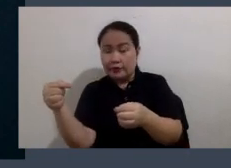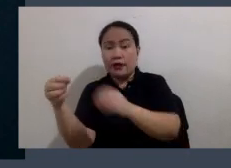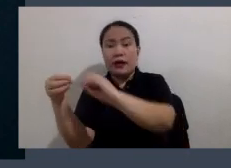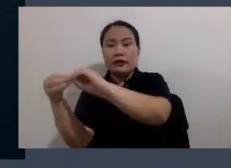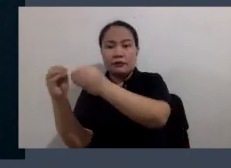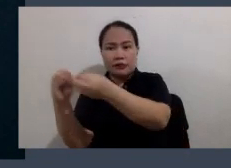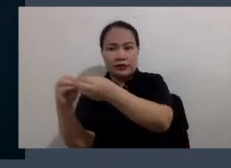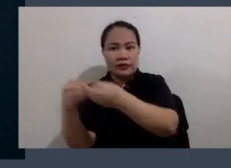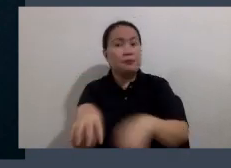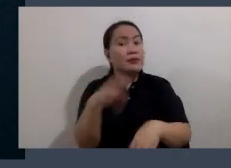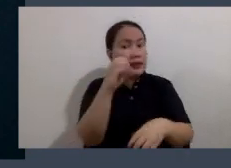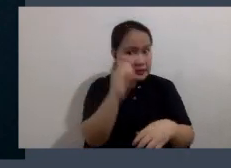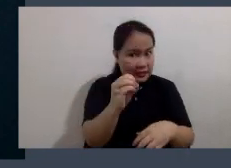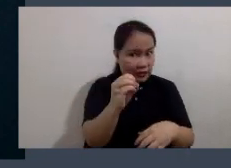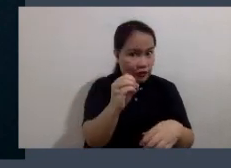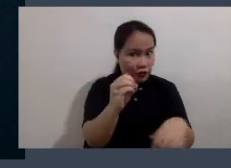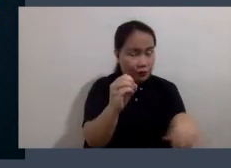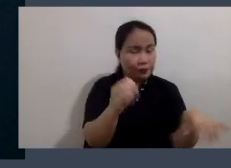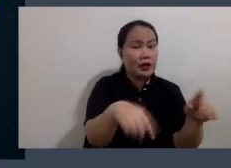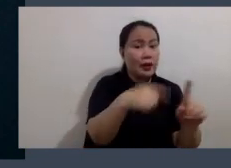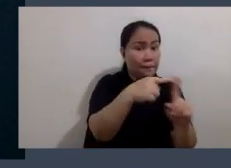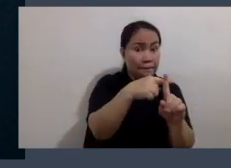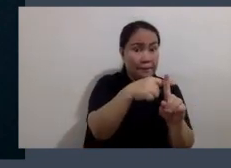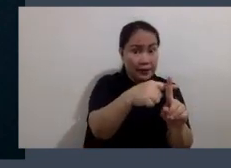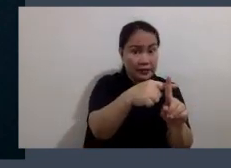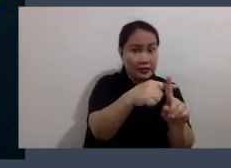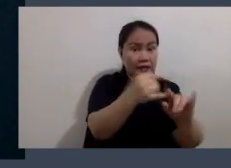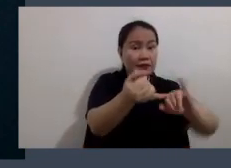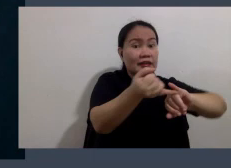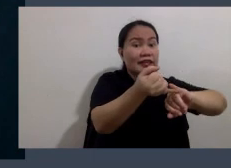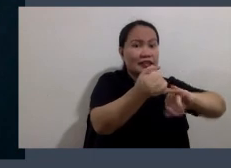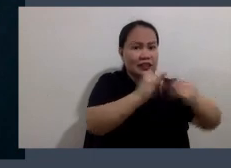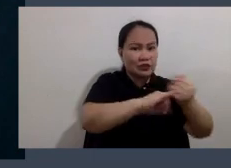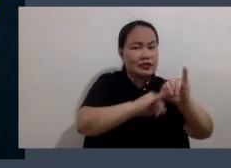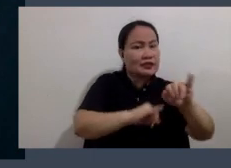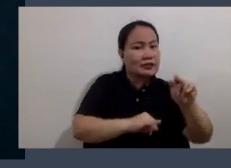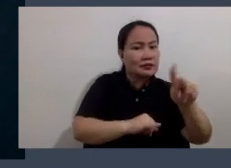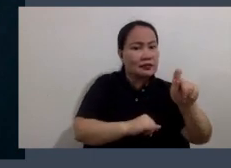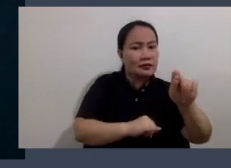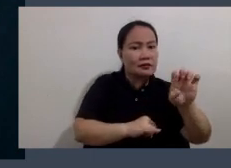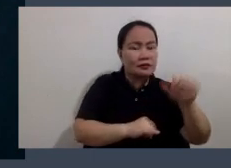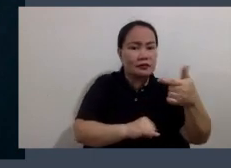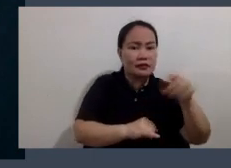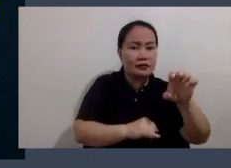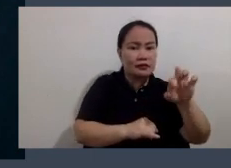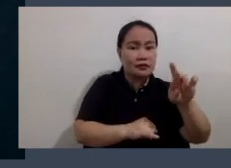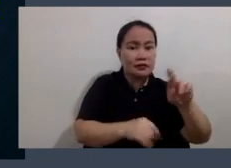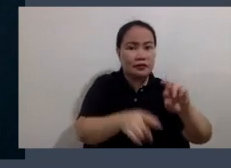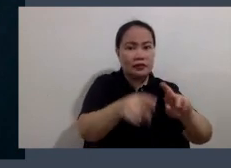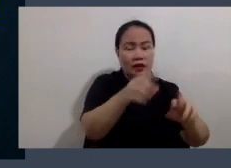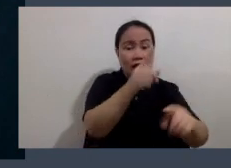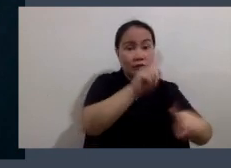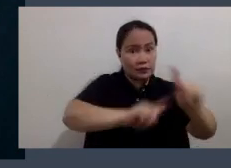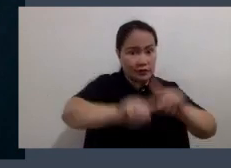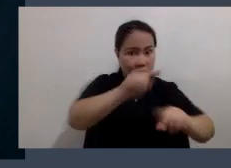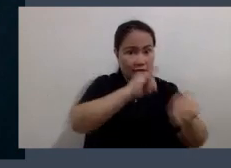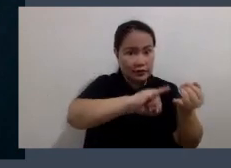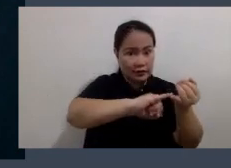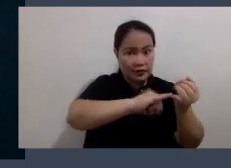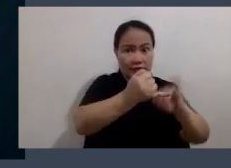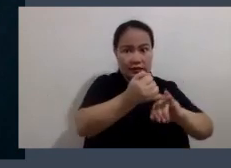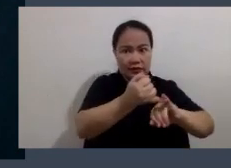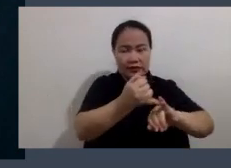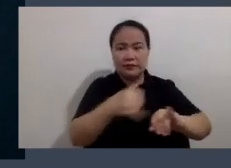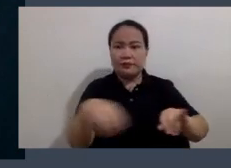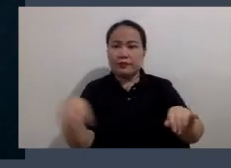again, 0, positive integers, negative integers. Now, itong 0,